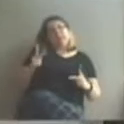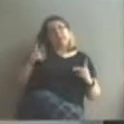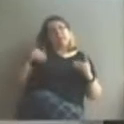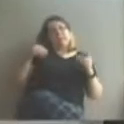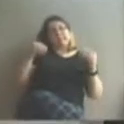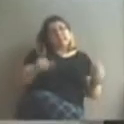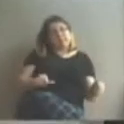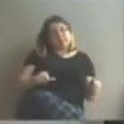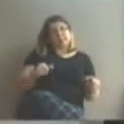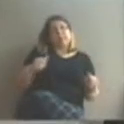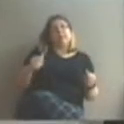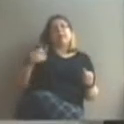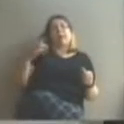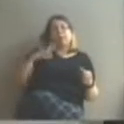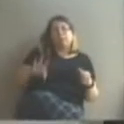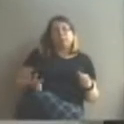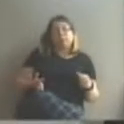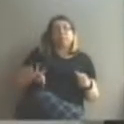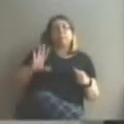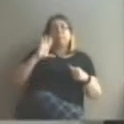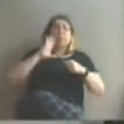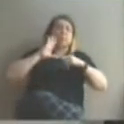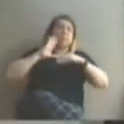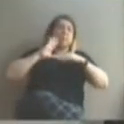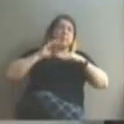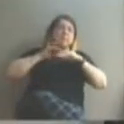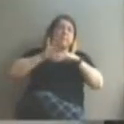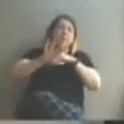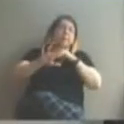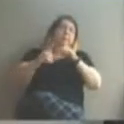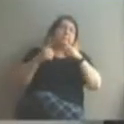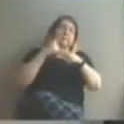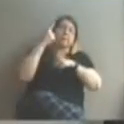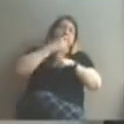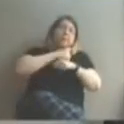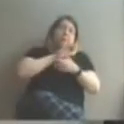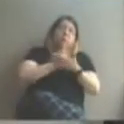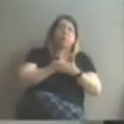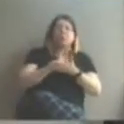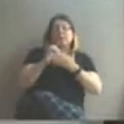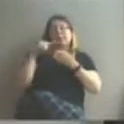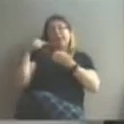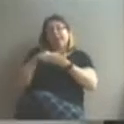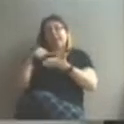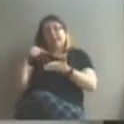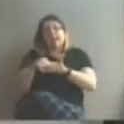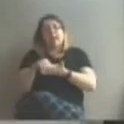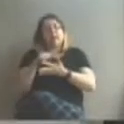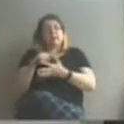be had, there are certain things that are certainly going to impact the first day of school, there are certain deadlines that we need to act on,